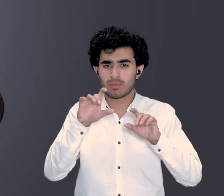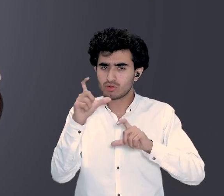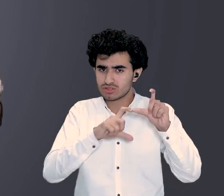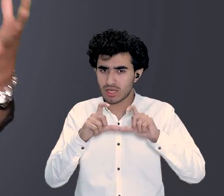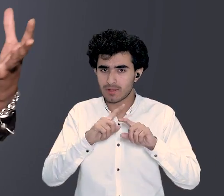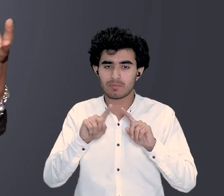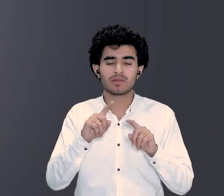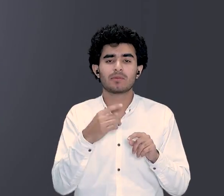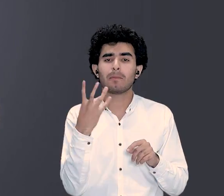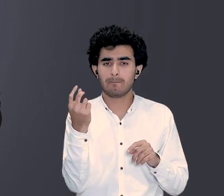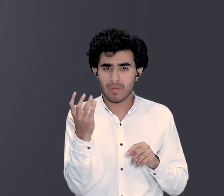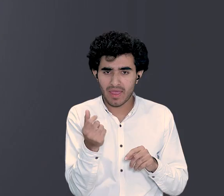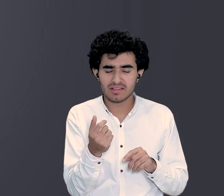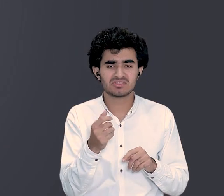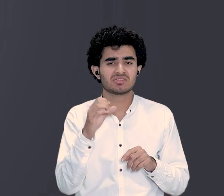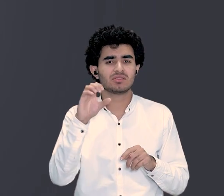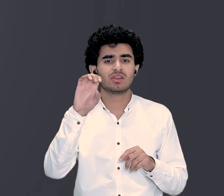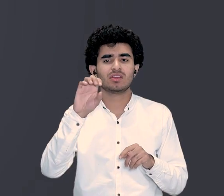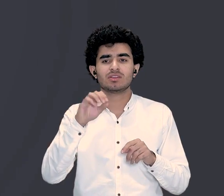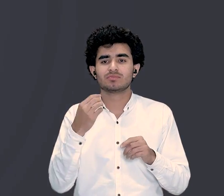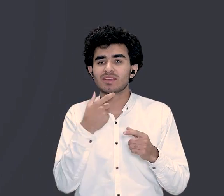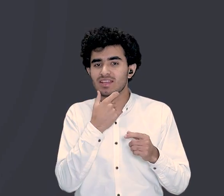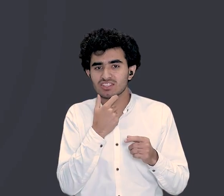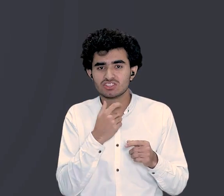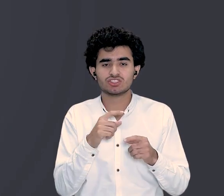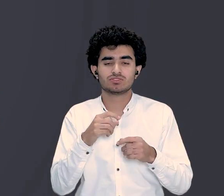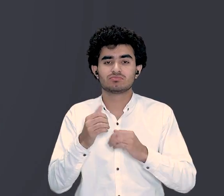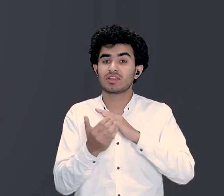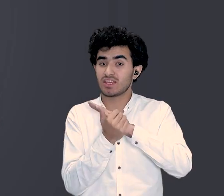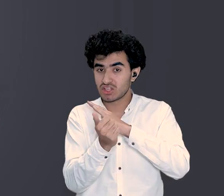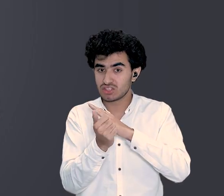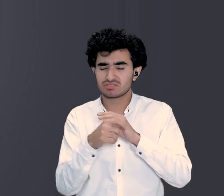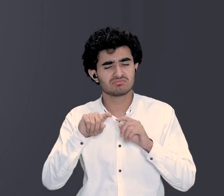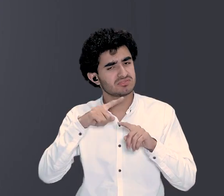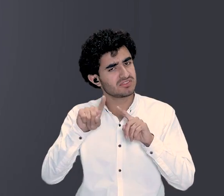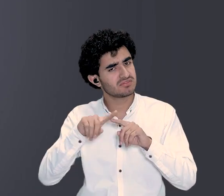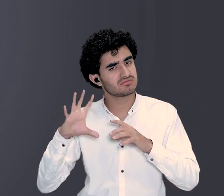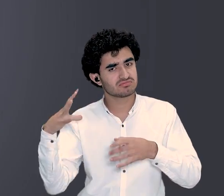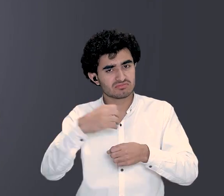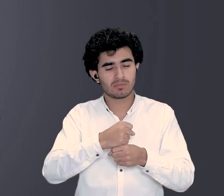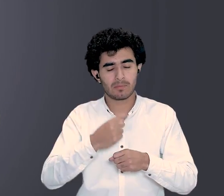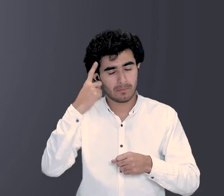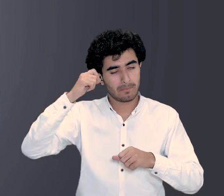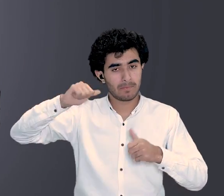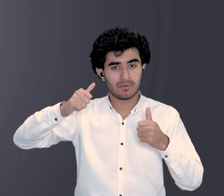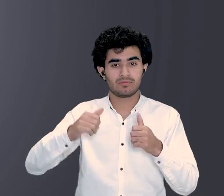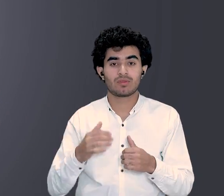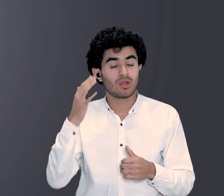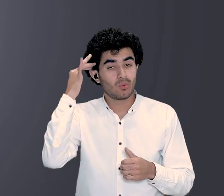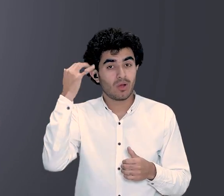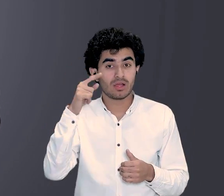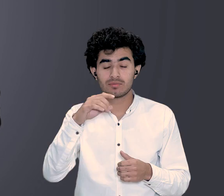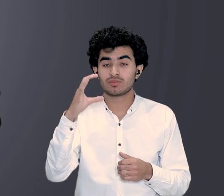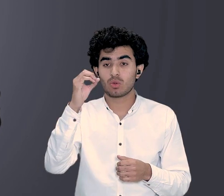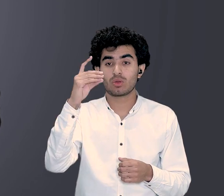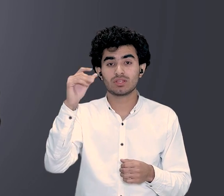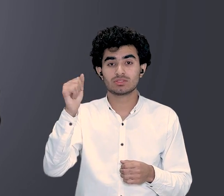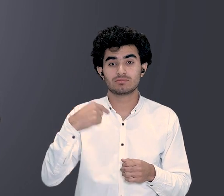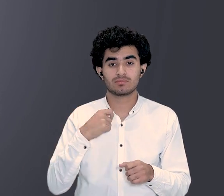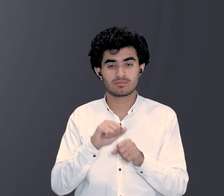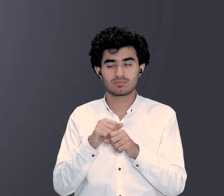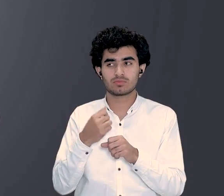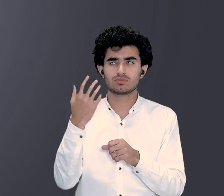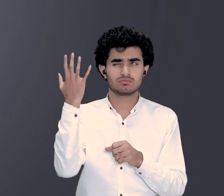and other non-programming subjects, which I found very, very fascinating. So I started Codeschool.pk a couple of years